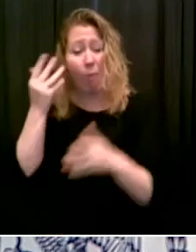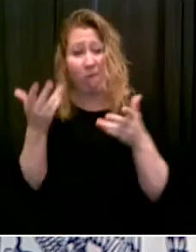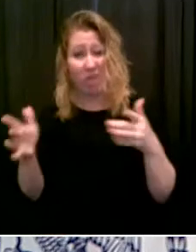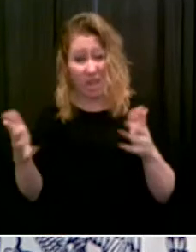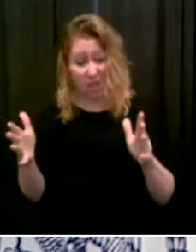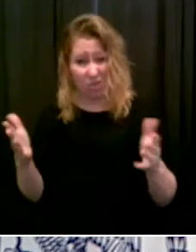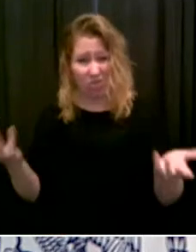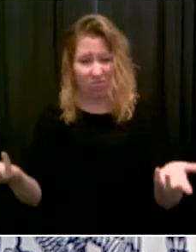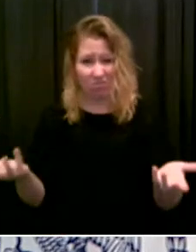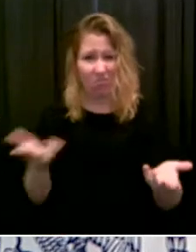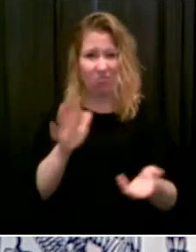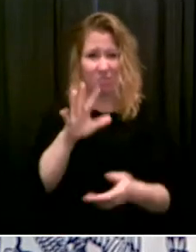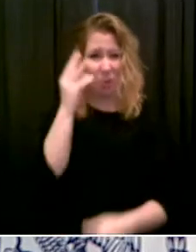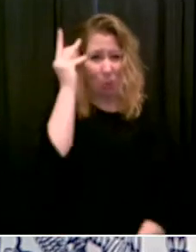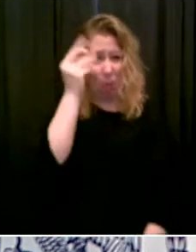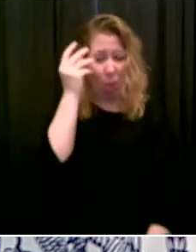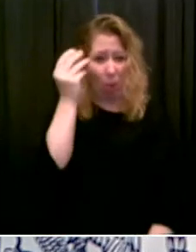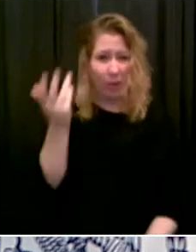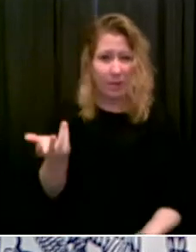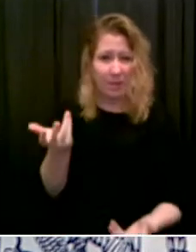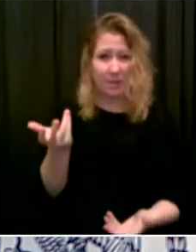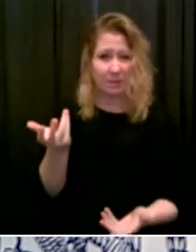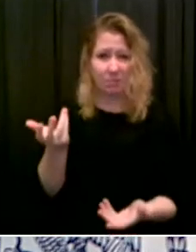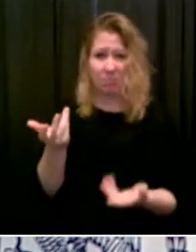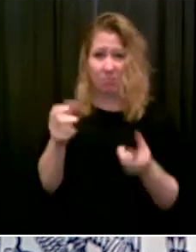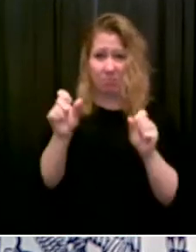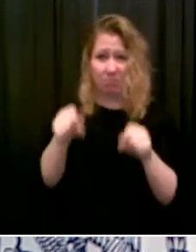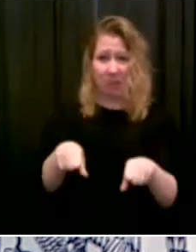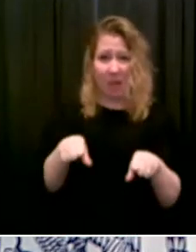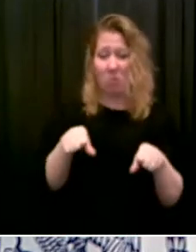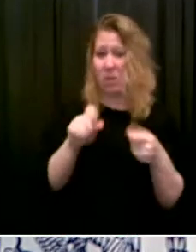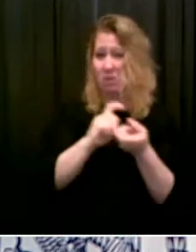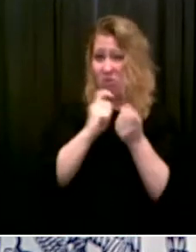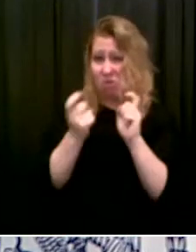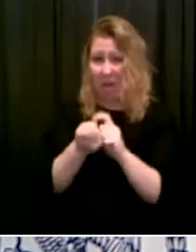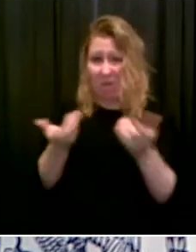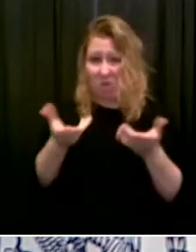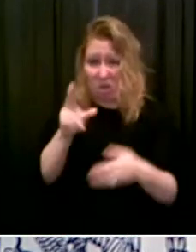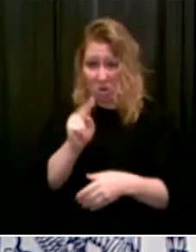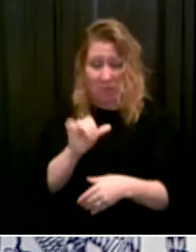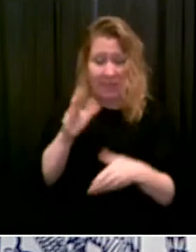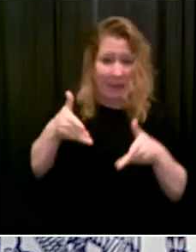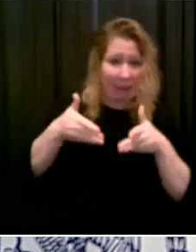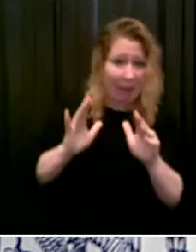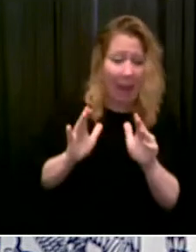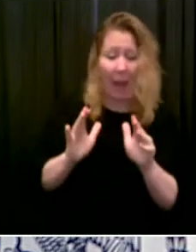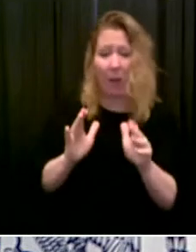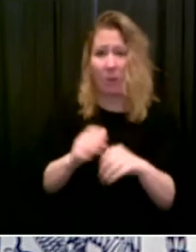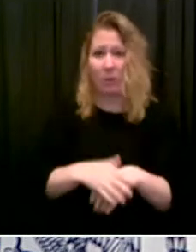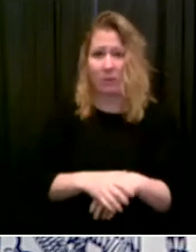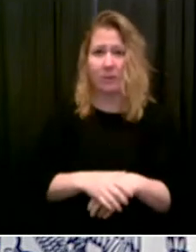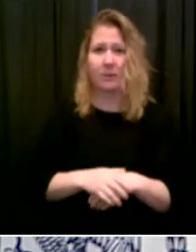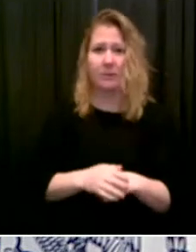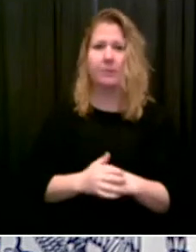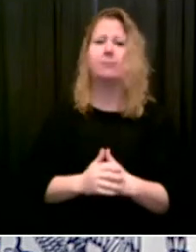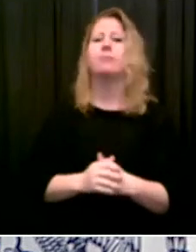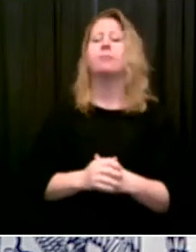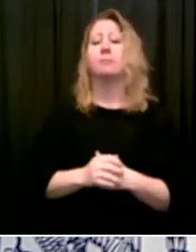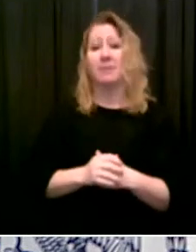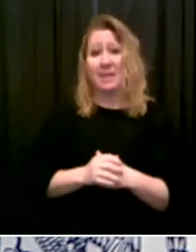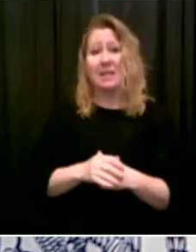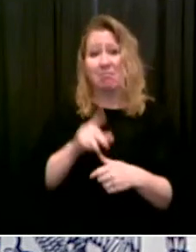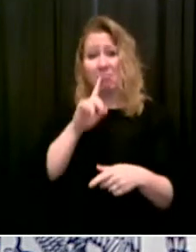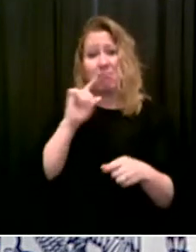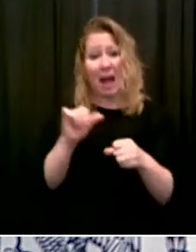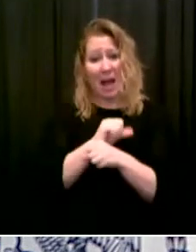to allow shops to perpetuate carry-out booze? Yeah, it actually worked pretty well. I don't blame anyone who thought